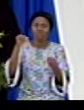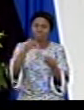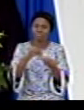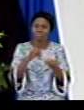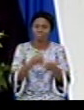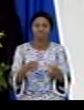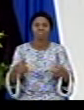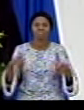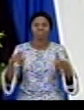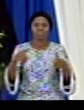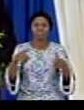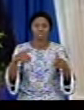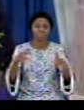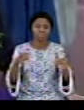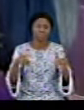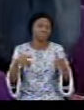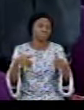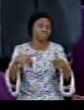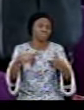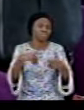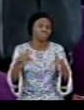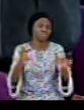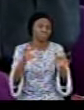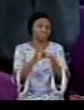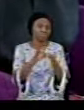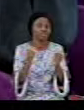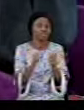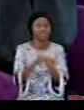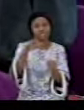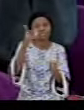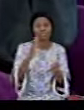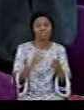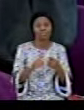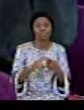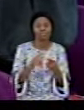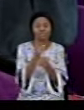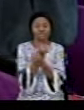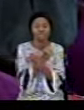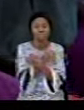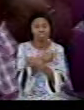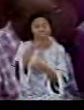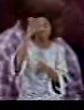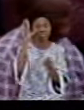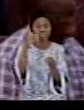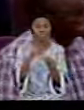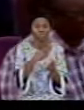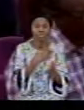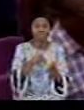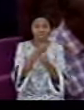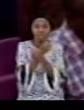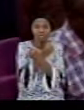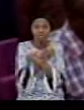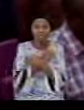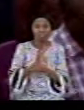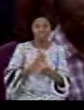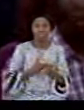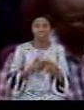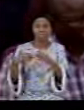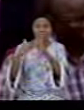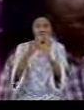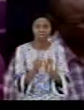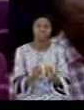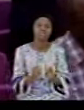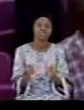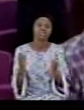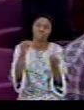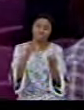God wants us to have, to love God more, to love our leaders more, to get into more intimacy with God,